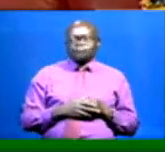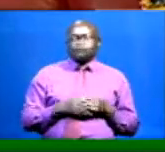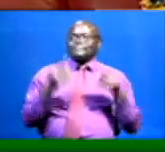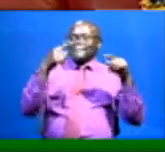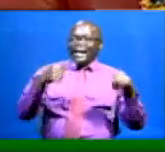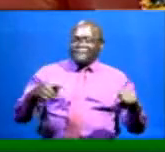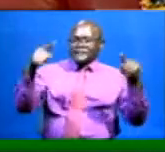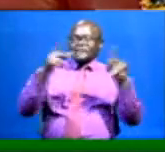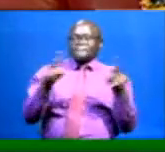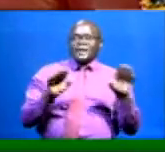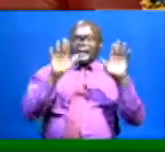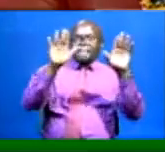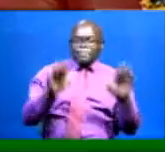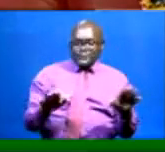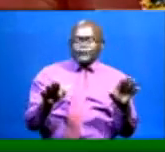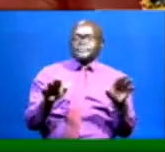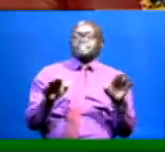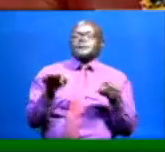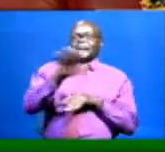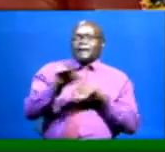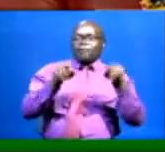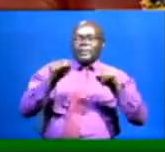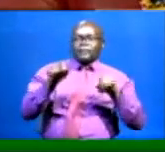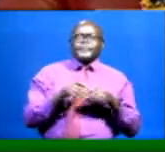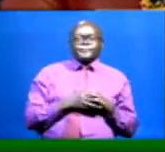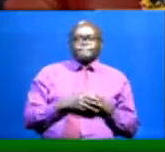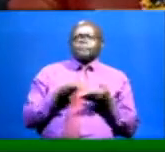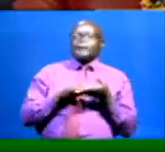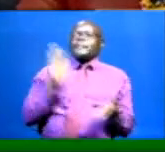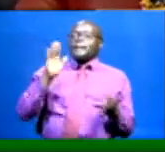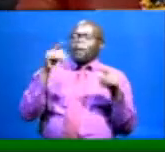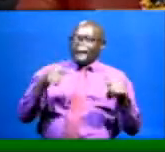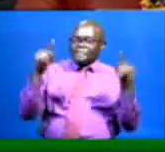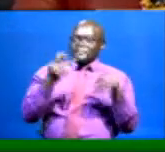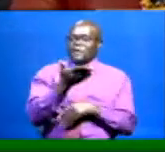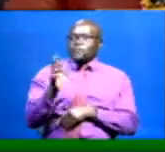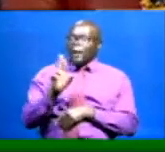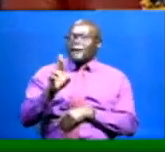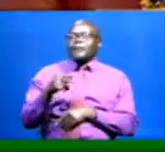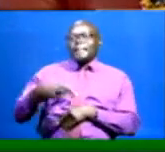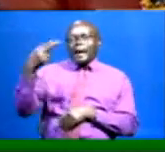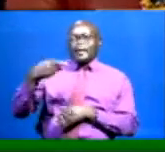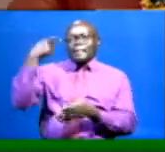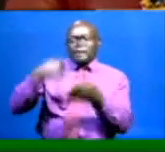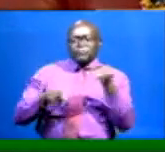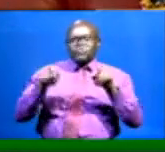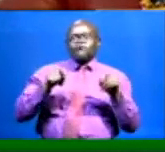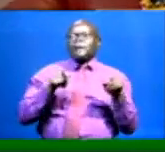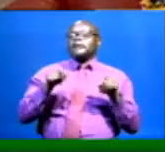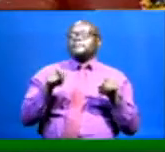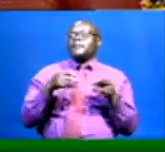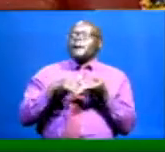Efficiency is a very important component of management. The more inefficient you are, the higher your cost of management, the